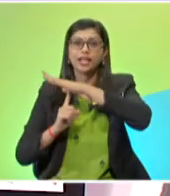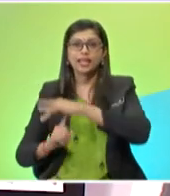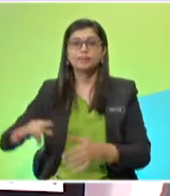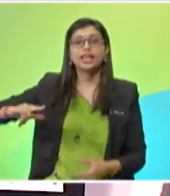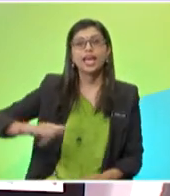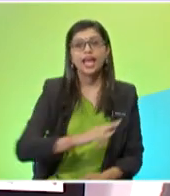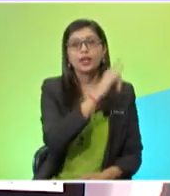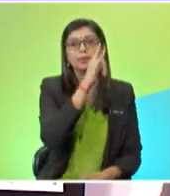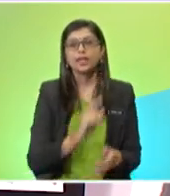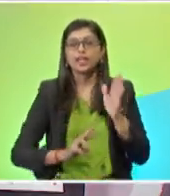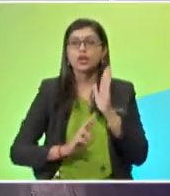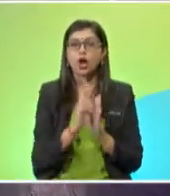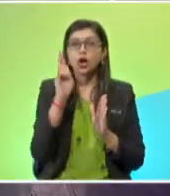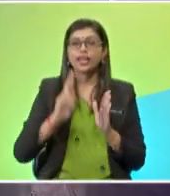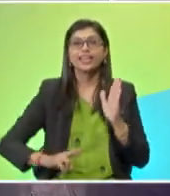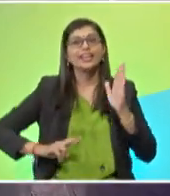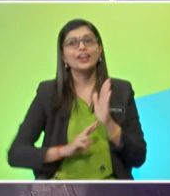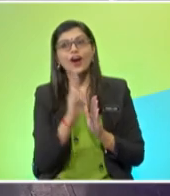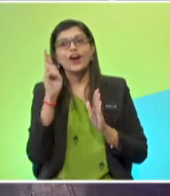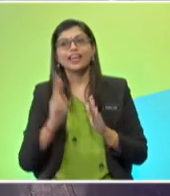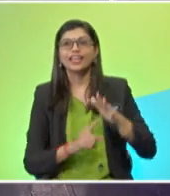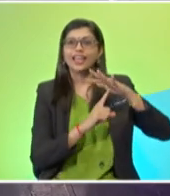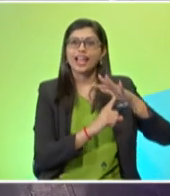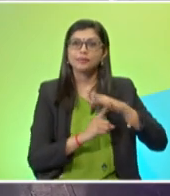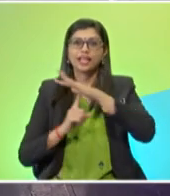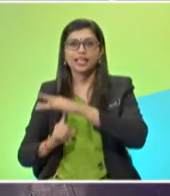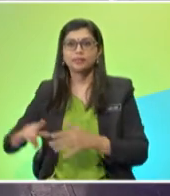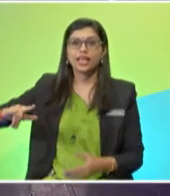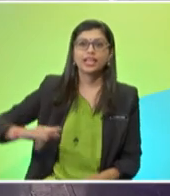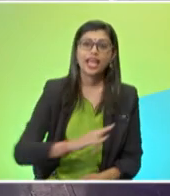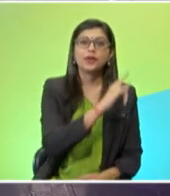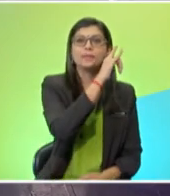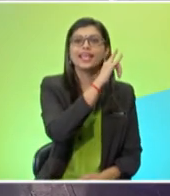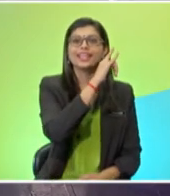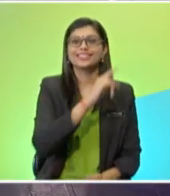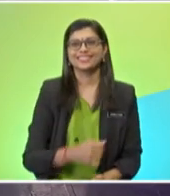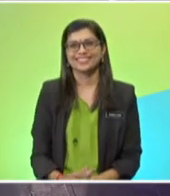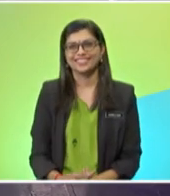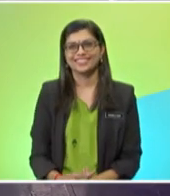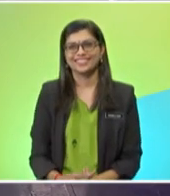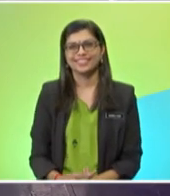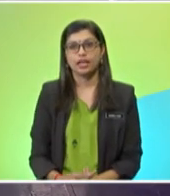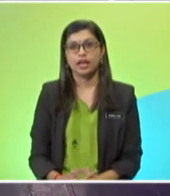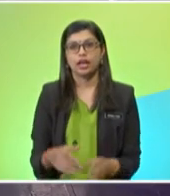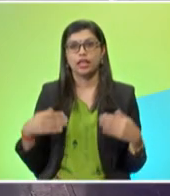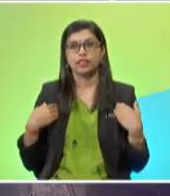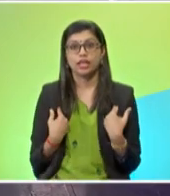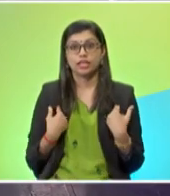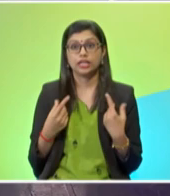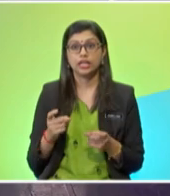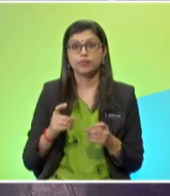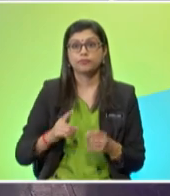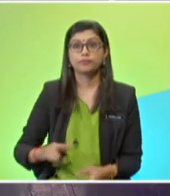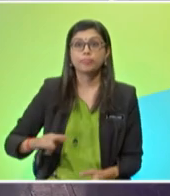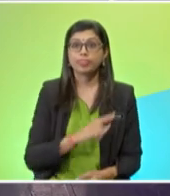helicopter, helicopter, an aeroplane, a rocket, helicopter, helicopter, an aeroplane. That wasn't